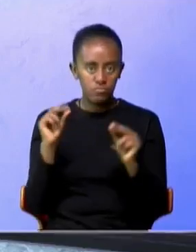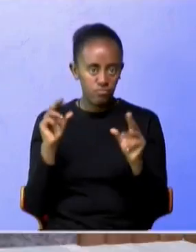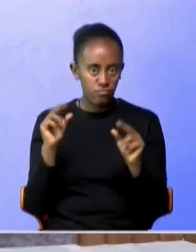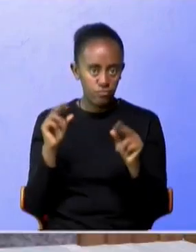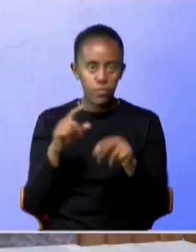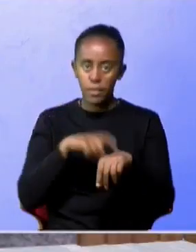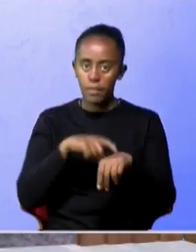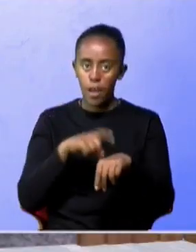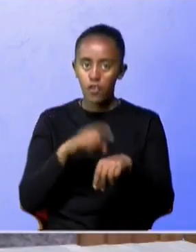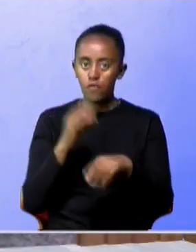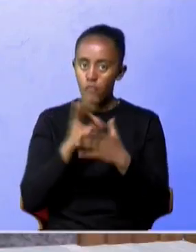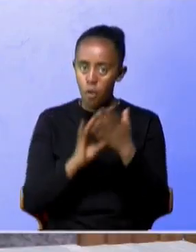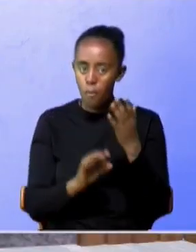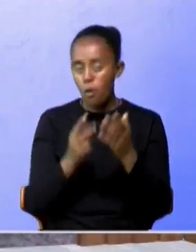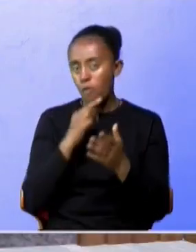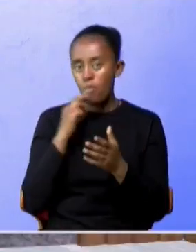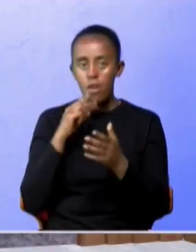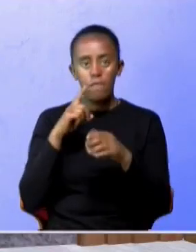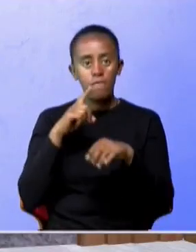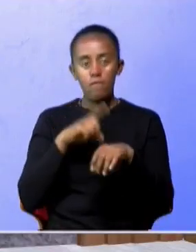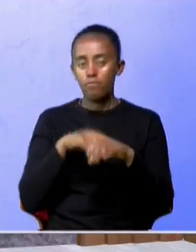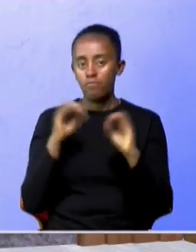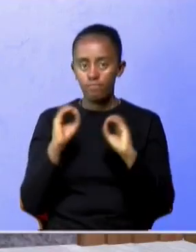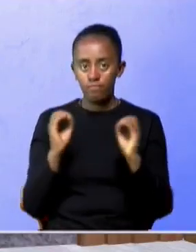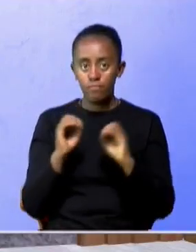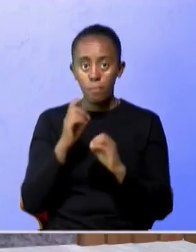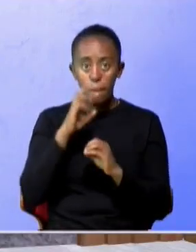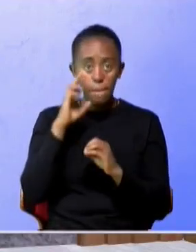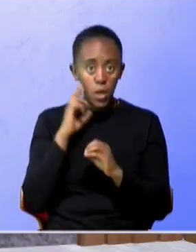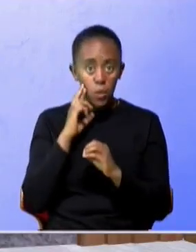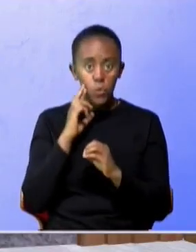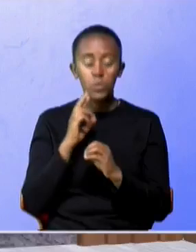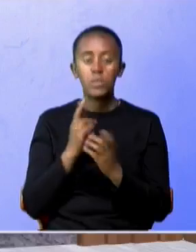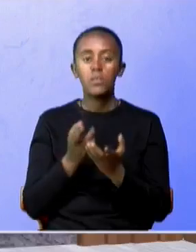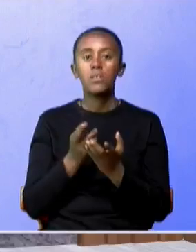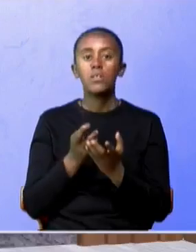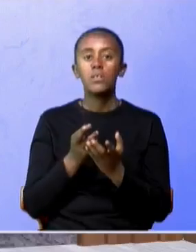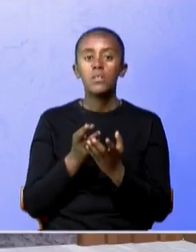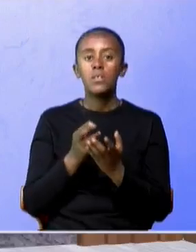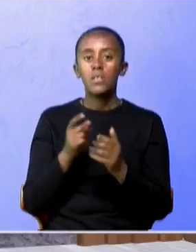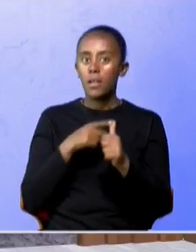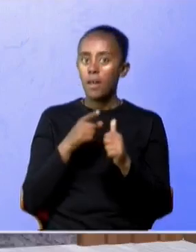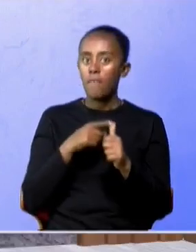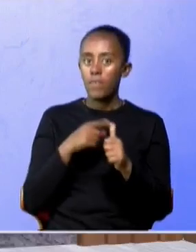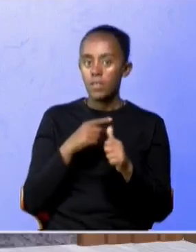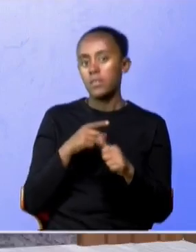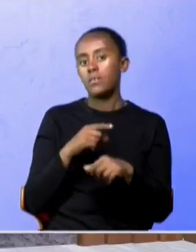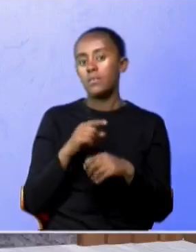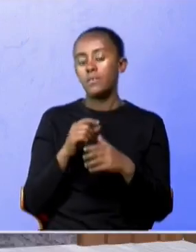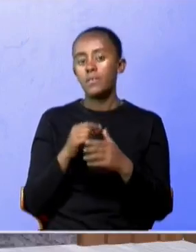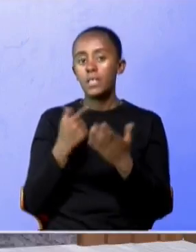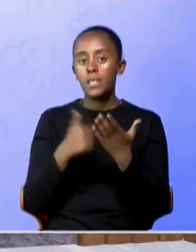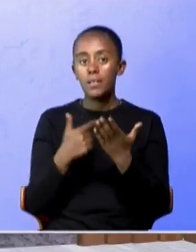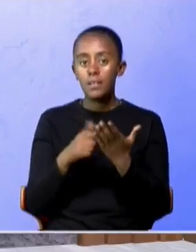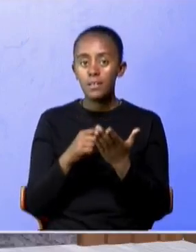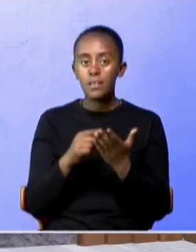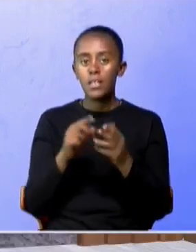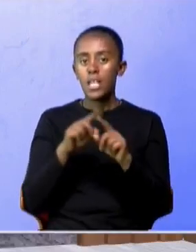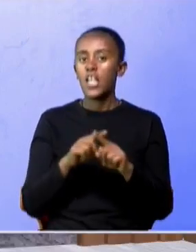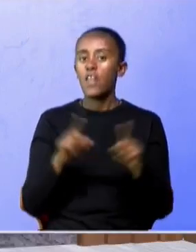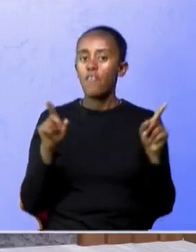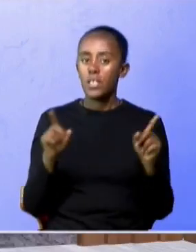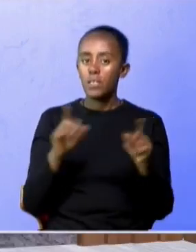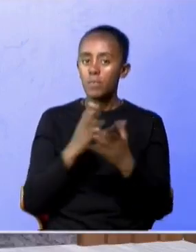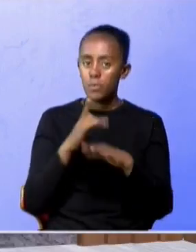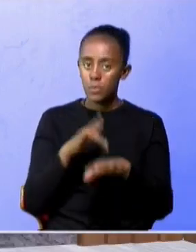tense forms or verb forms. Why? Because first, they came first. This is the difference